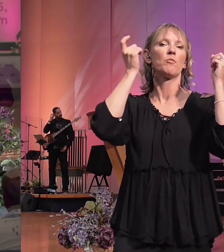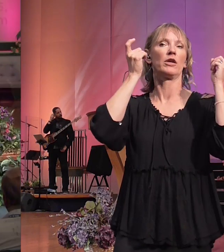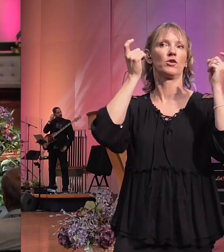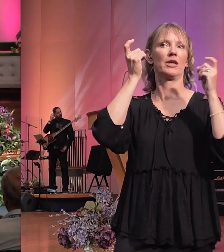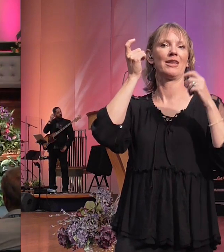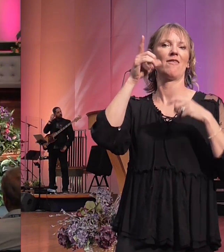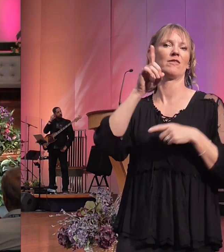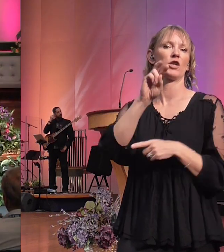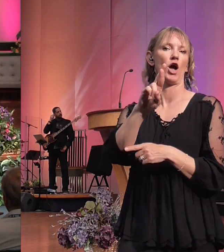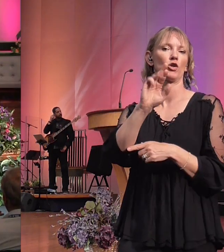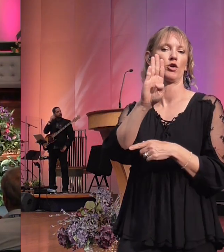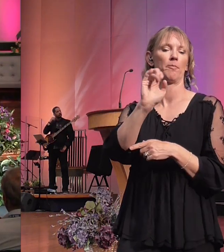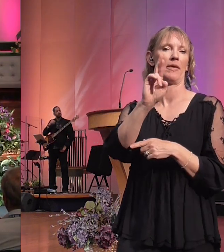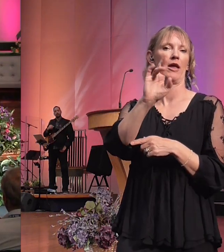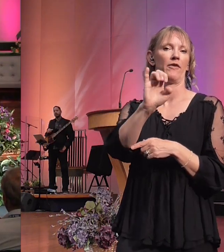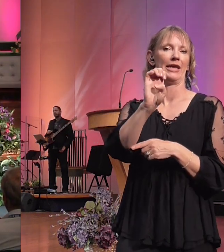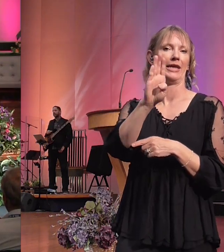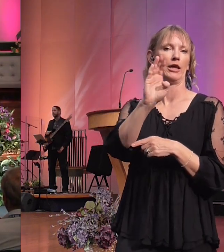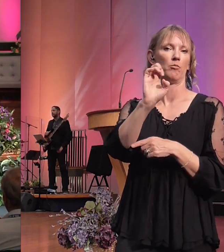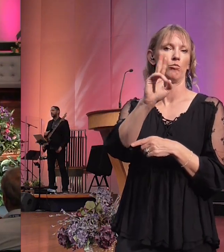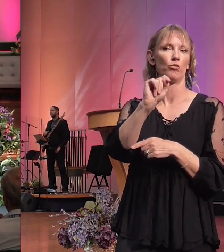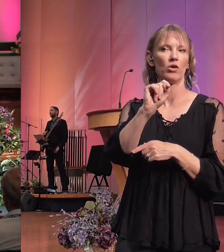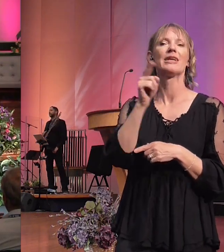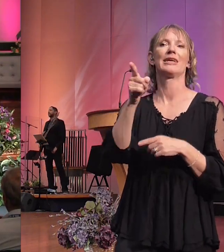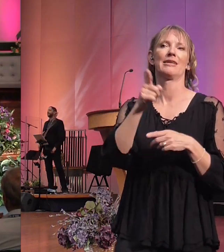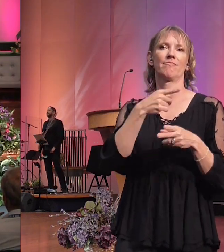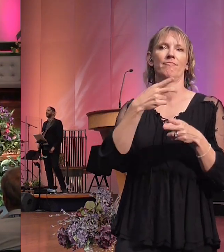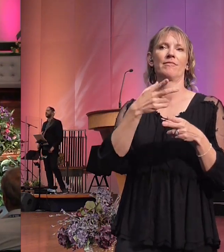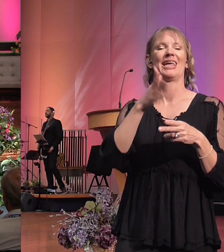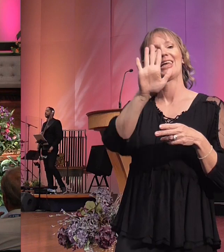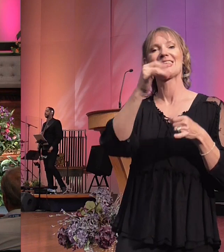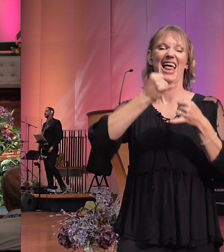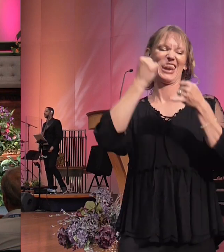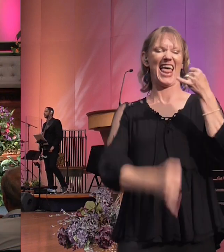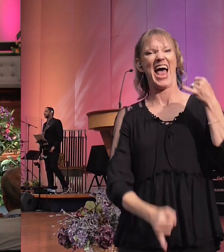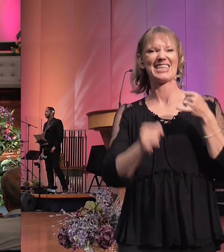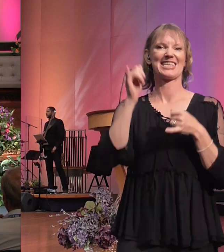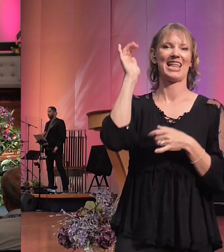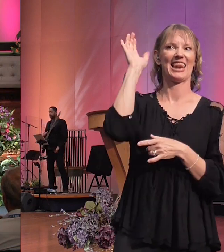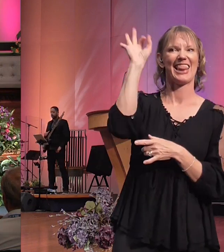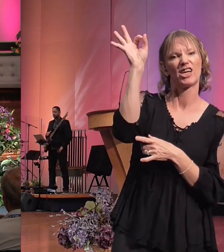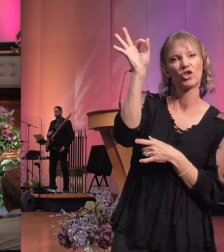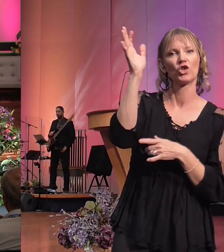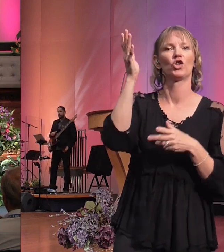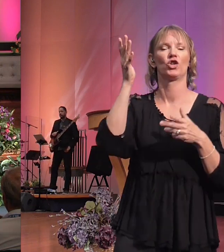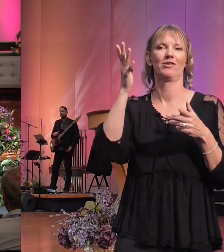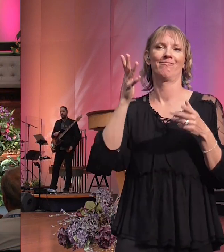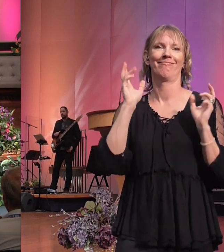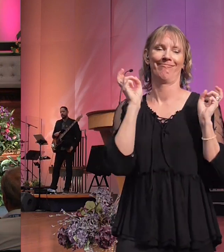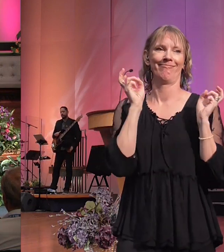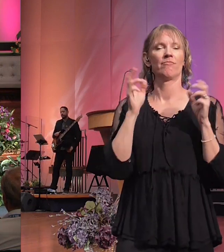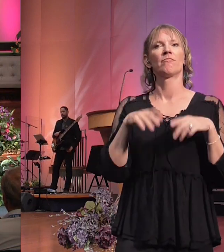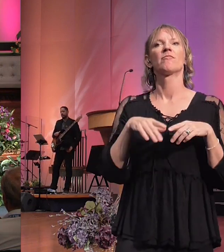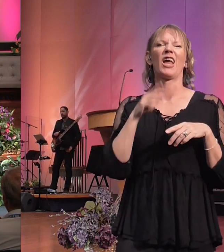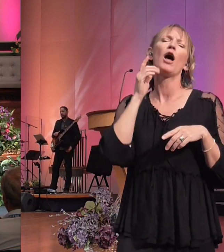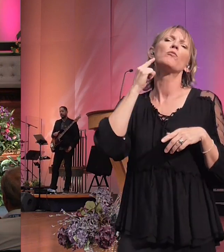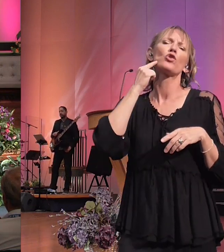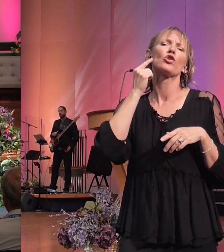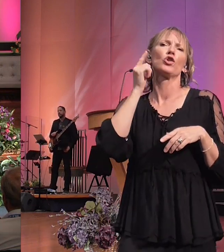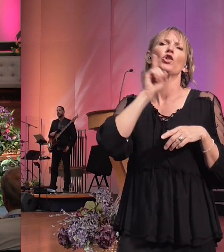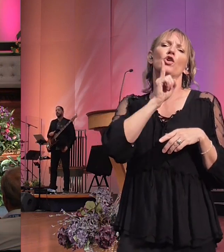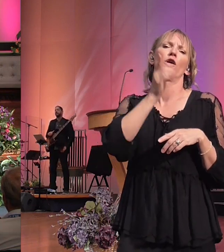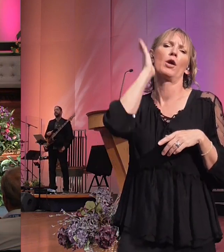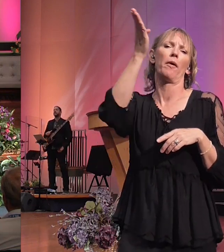ministry of Dr. Barry Ebert. He's giving what in colleges they would call his last lecture, so he's giving the talk here. I'm sure we'll hear from him at some other